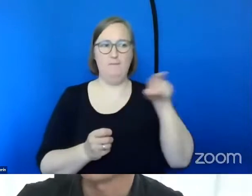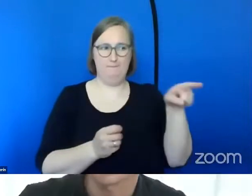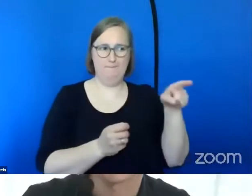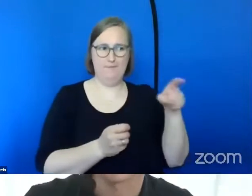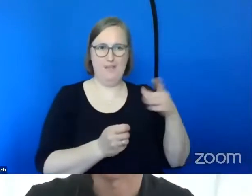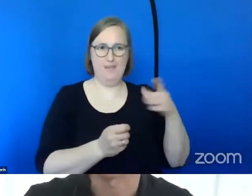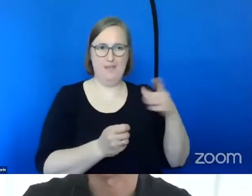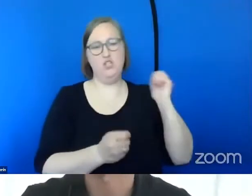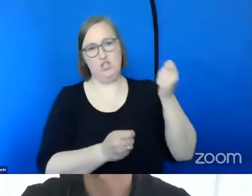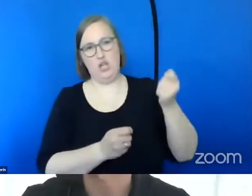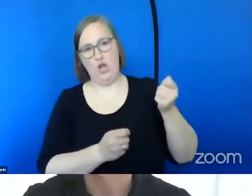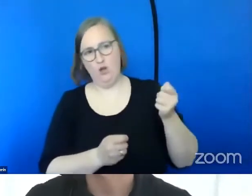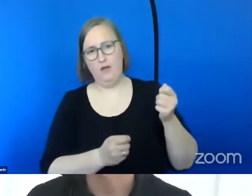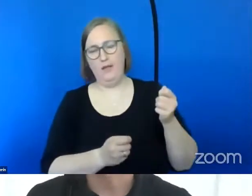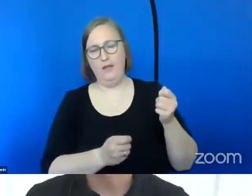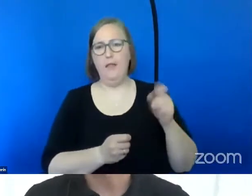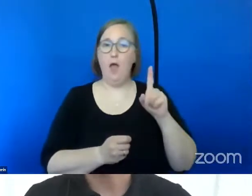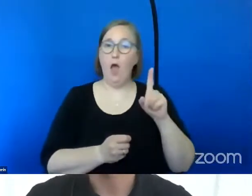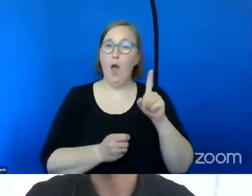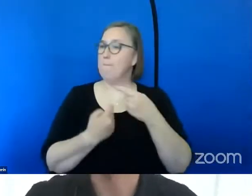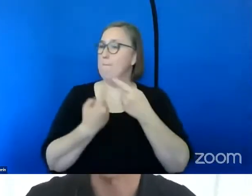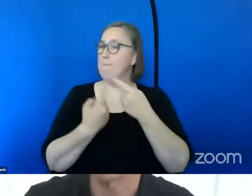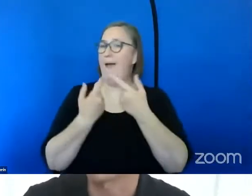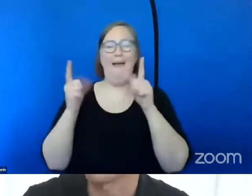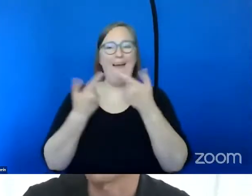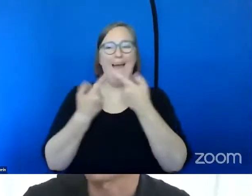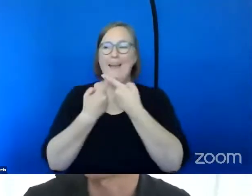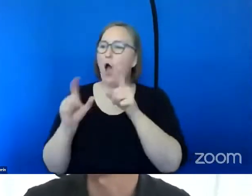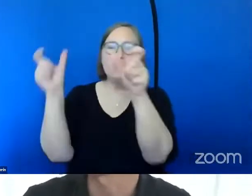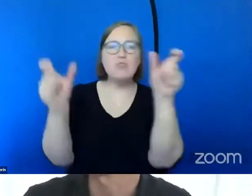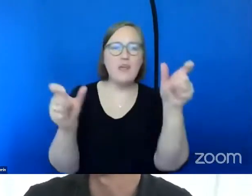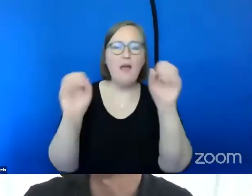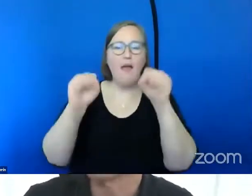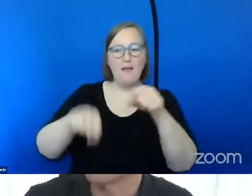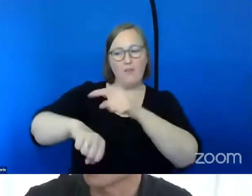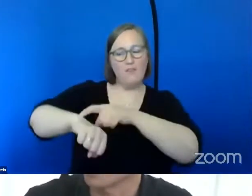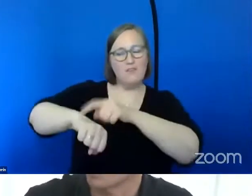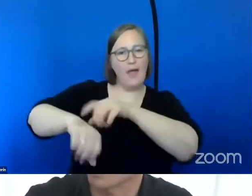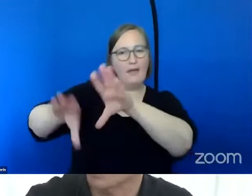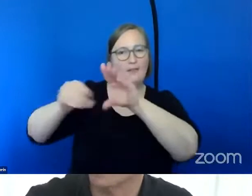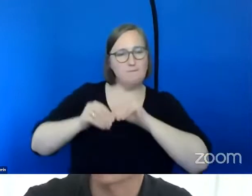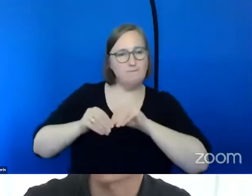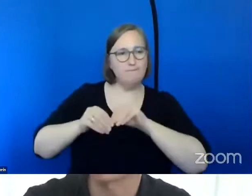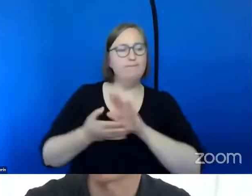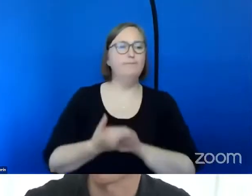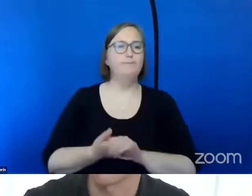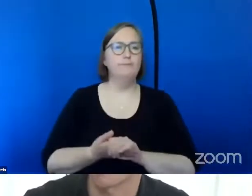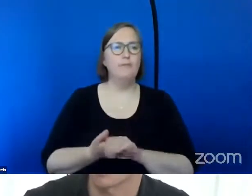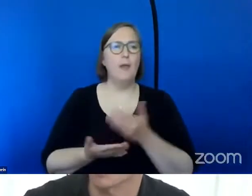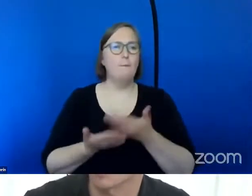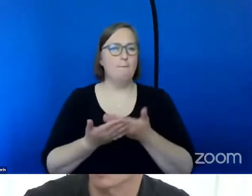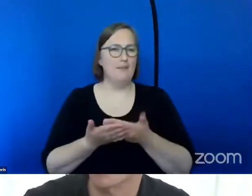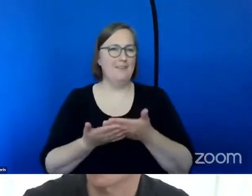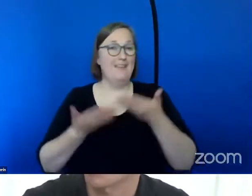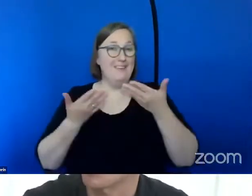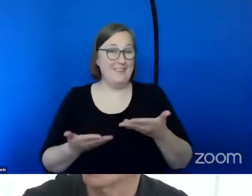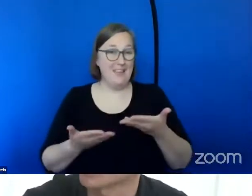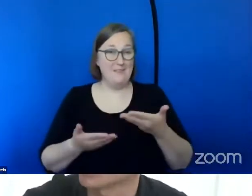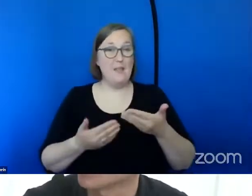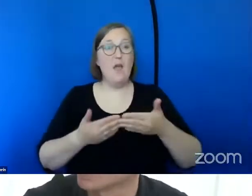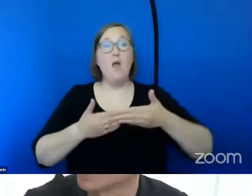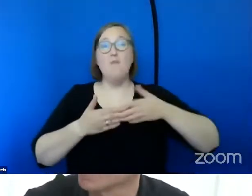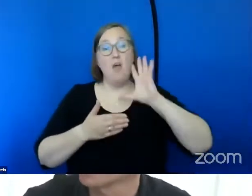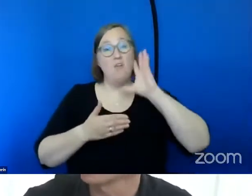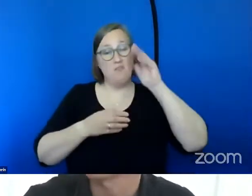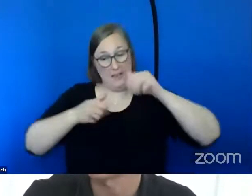half. Yes, I think so too, but I think that the Smart Arm team cannot be too sure, because we have seen that performances are very well by the